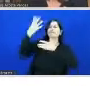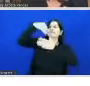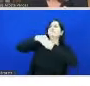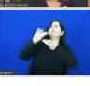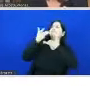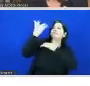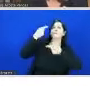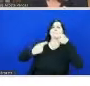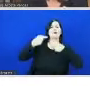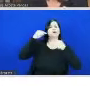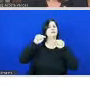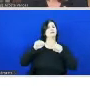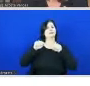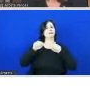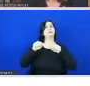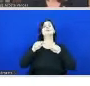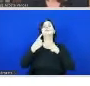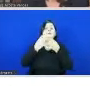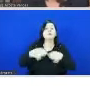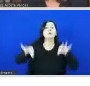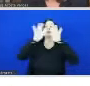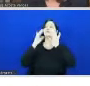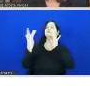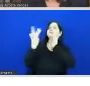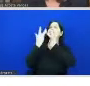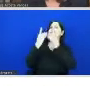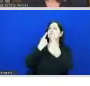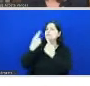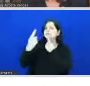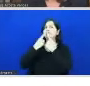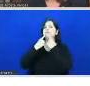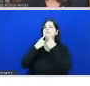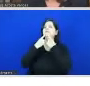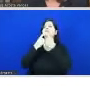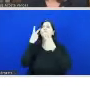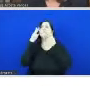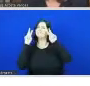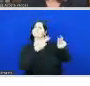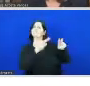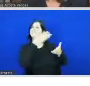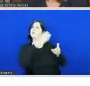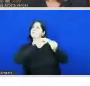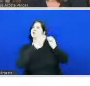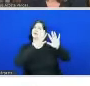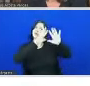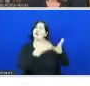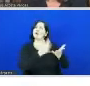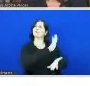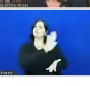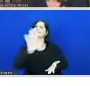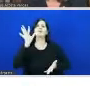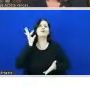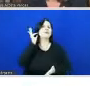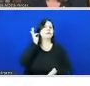women worldwide and the injustices they suffer will help target interventions and make them